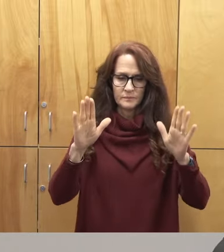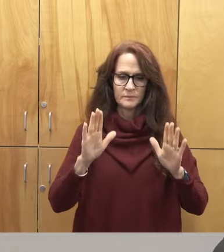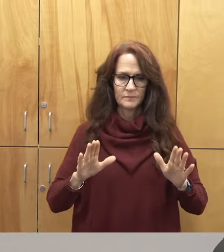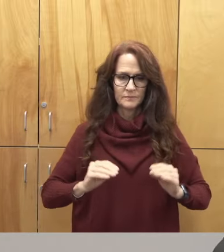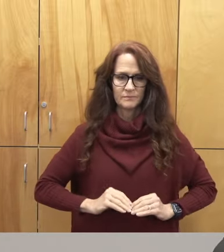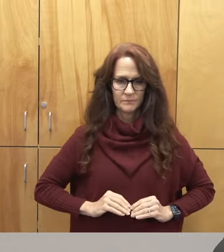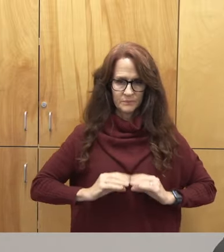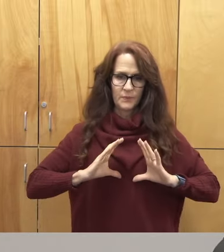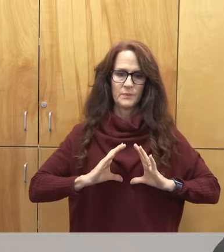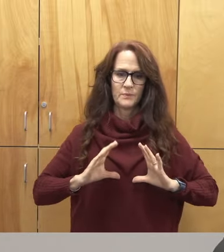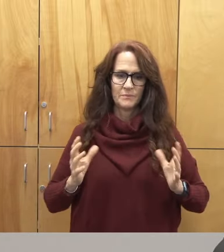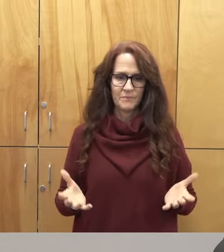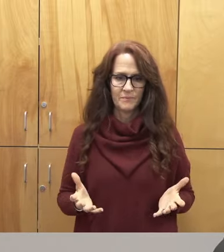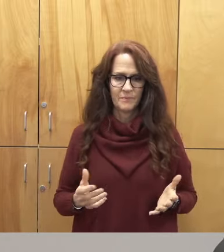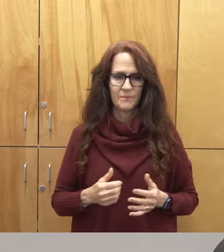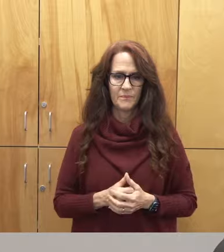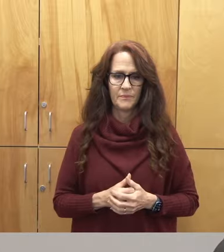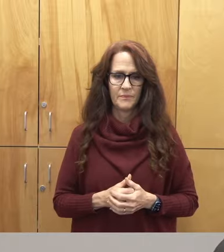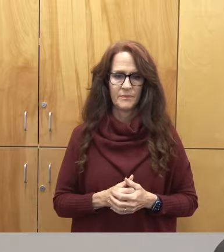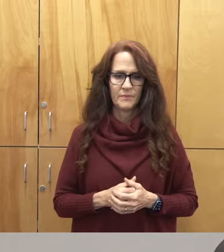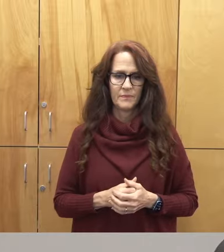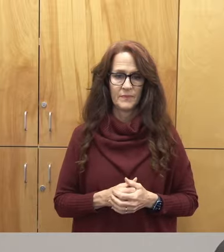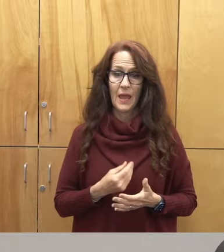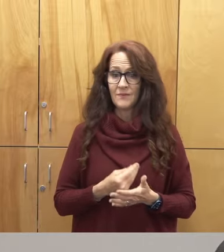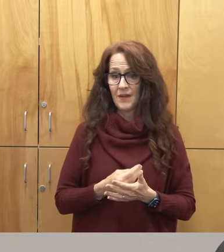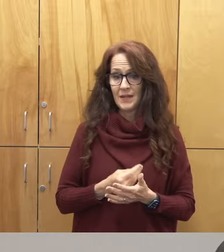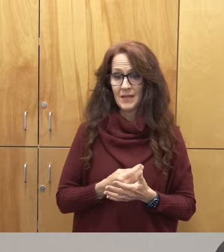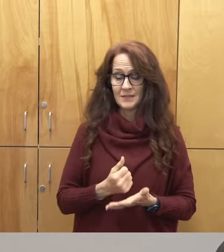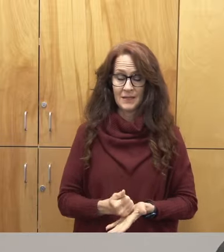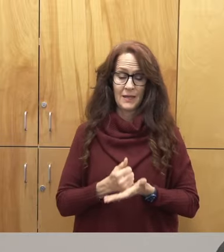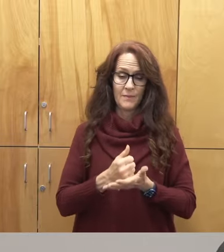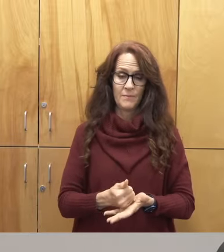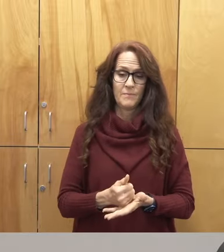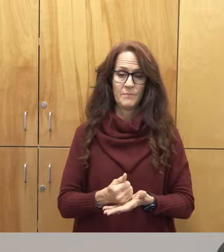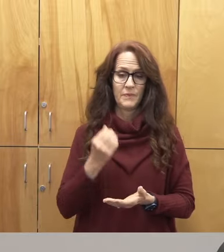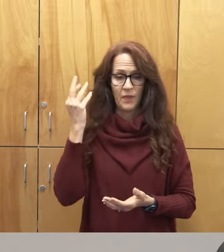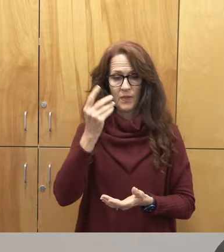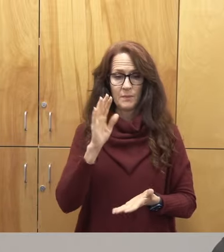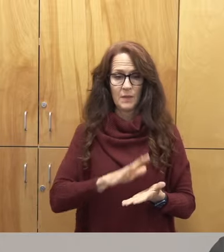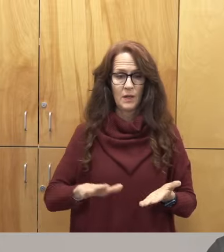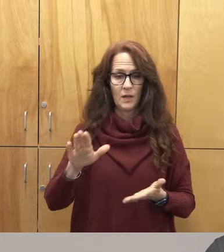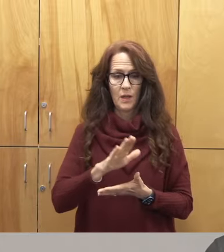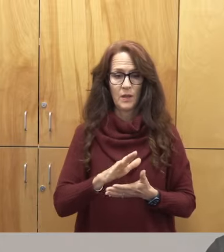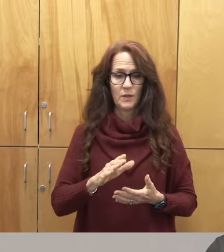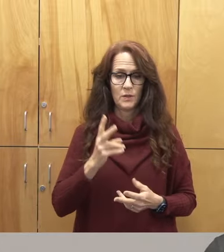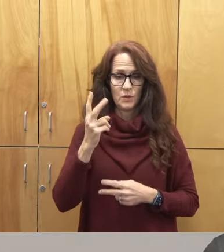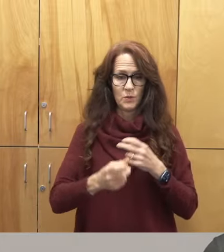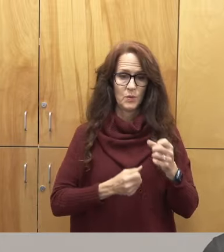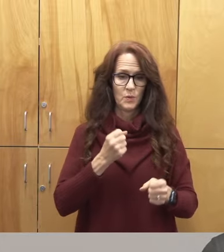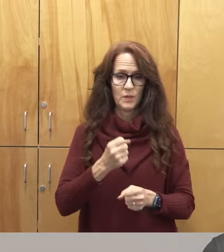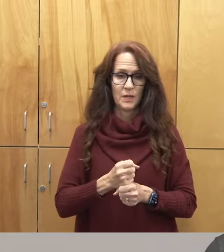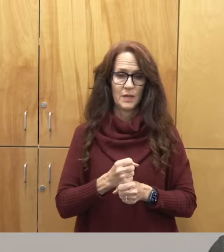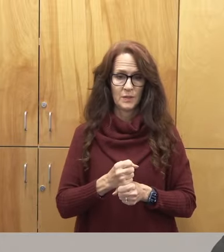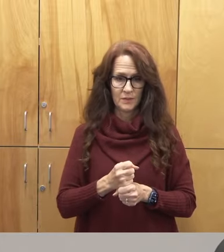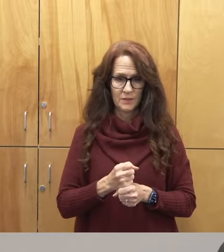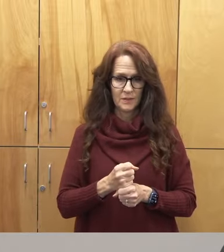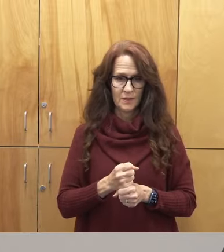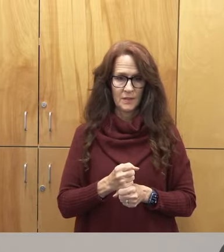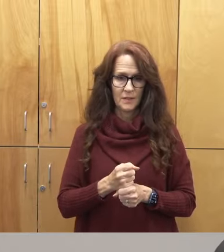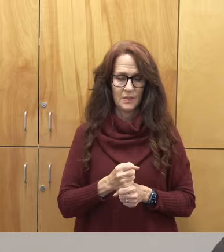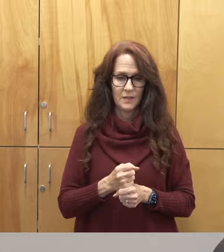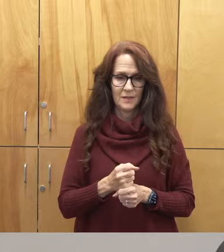boost. A relief financially, as far as if you're thinking college tuition, that's 2 years. 2 years